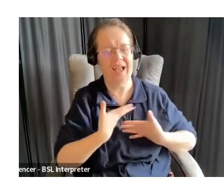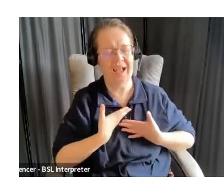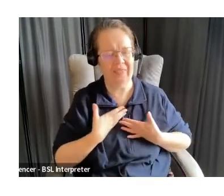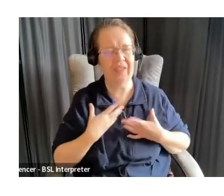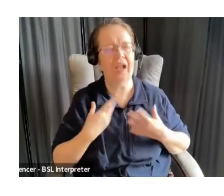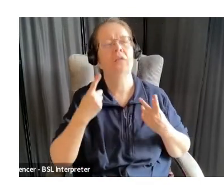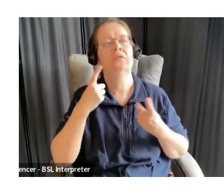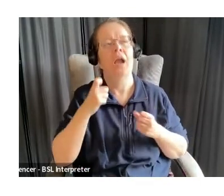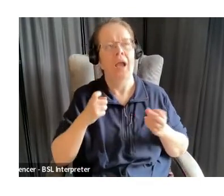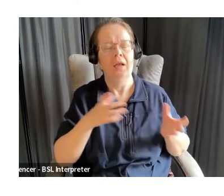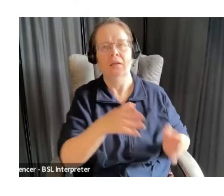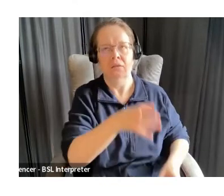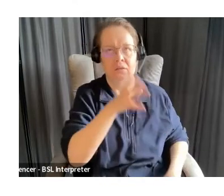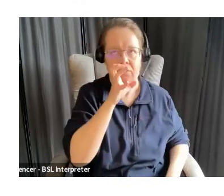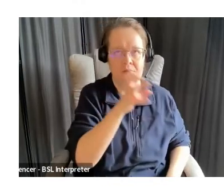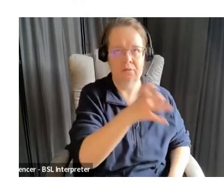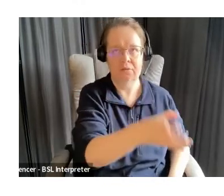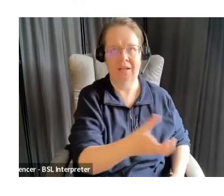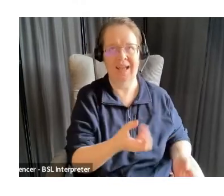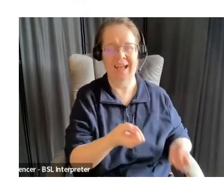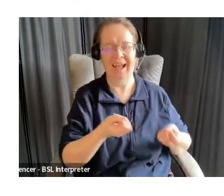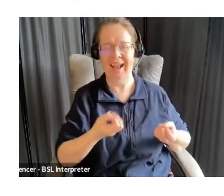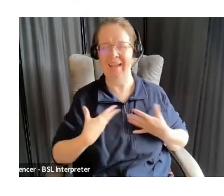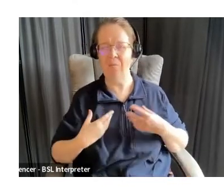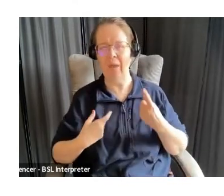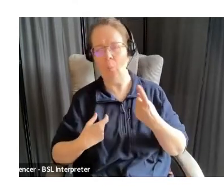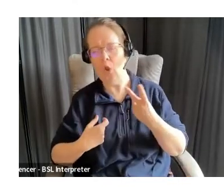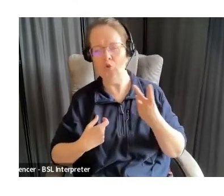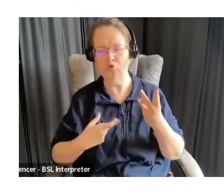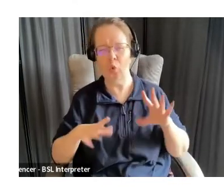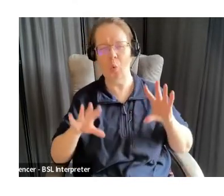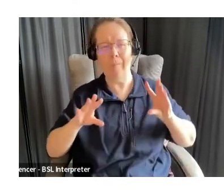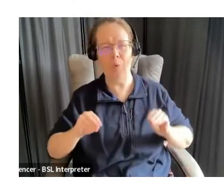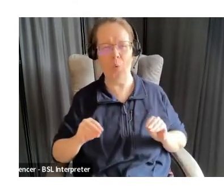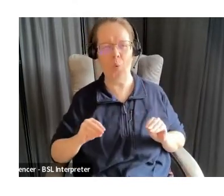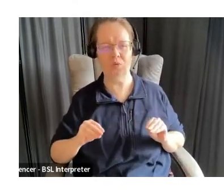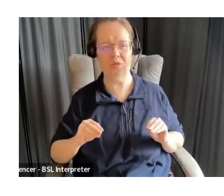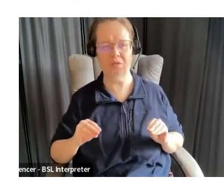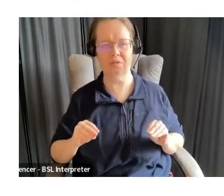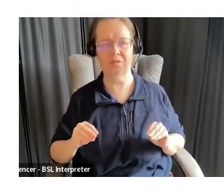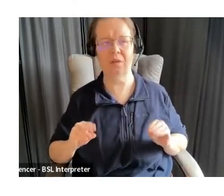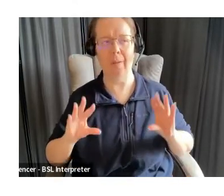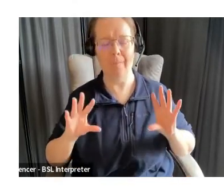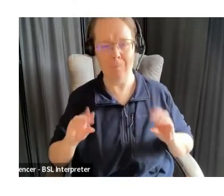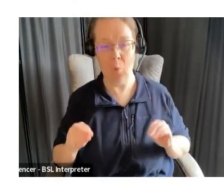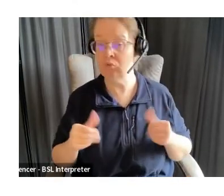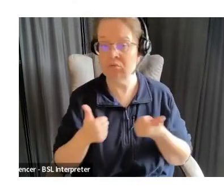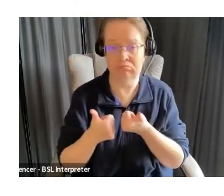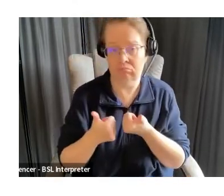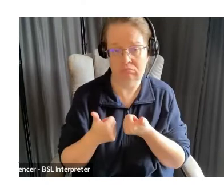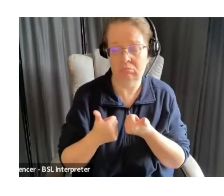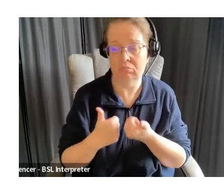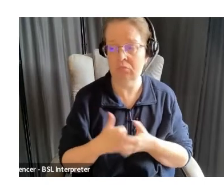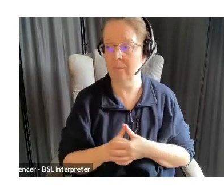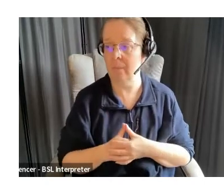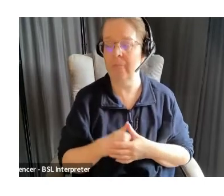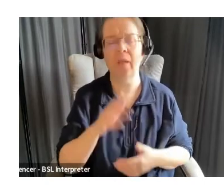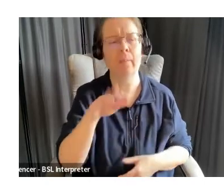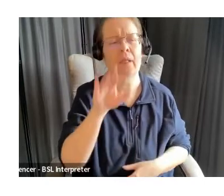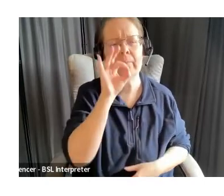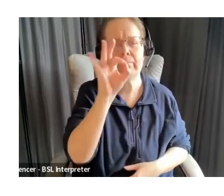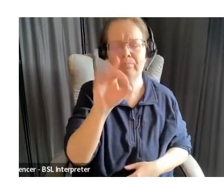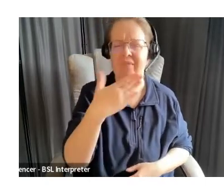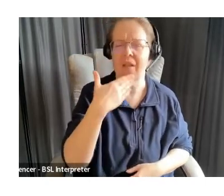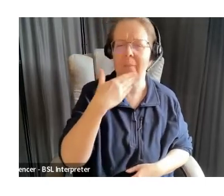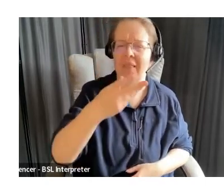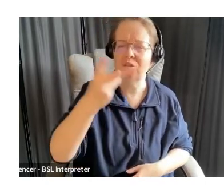your thoughts. It gives you that couple of moments of pause. So pausing is okay. You can always ask them to